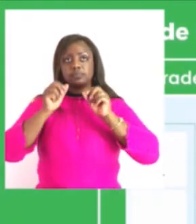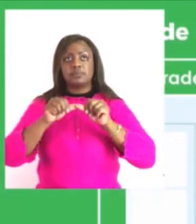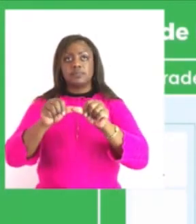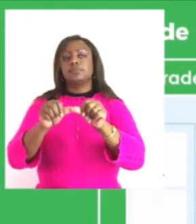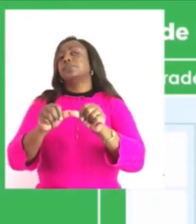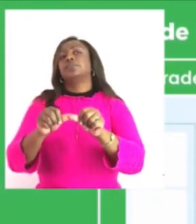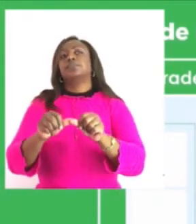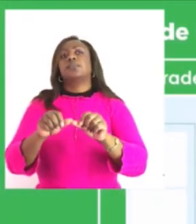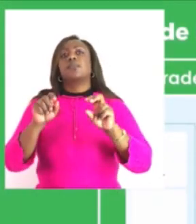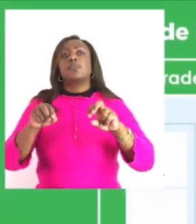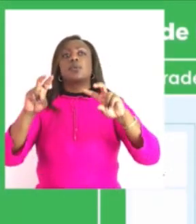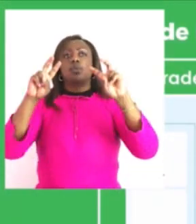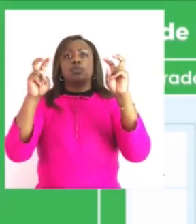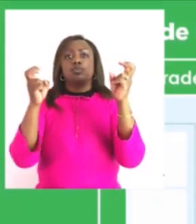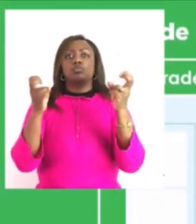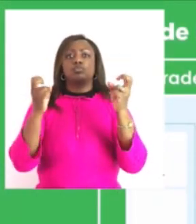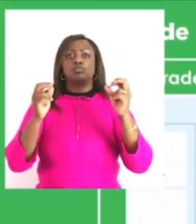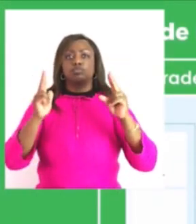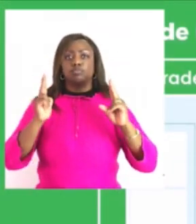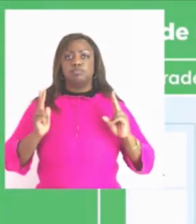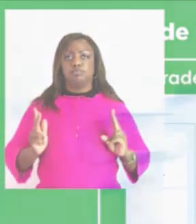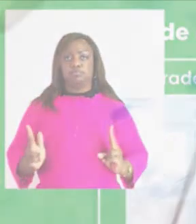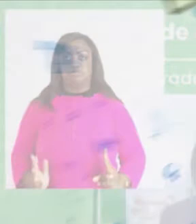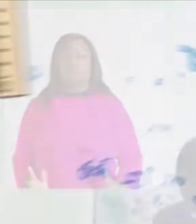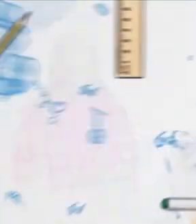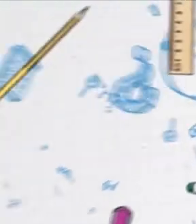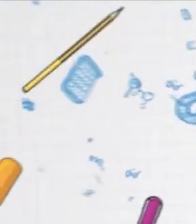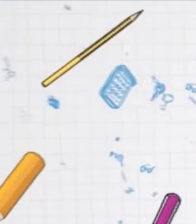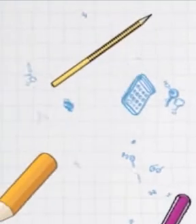And our topic for today is human body.